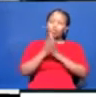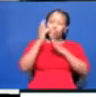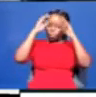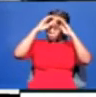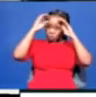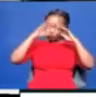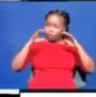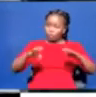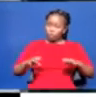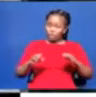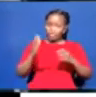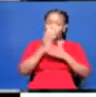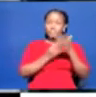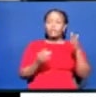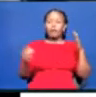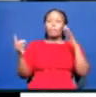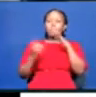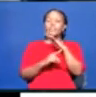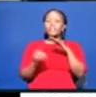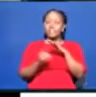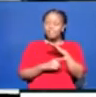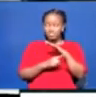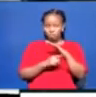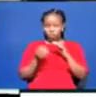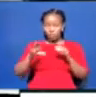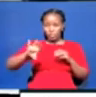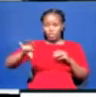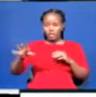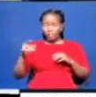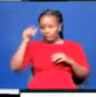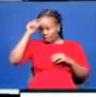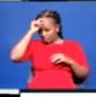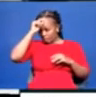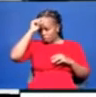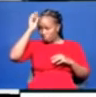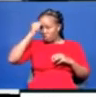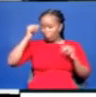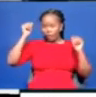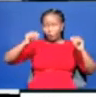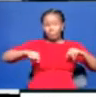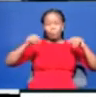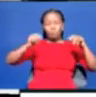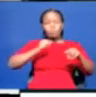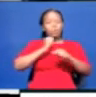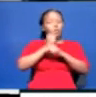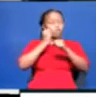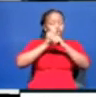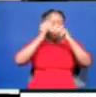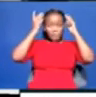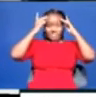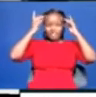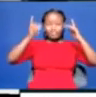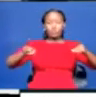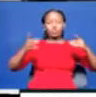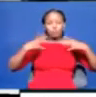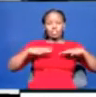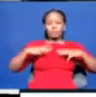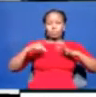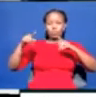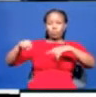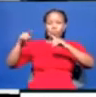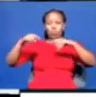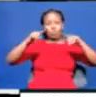the county governments to be able to make decisions, for Mwananchi to make decisions on their own.